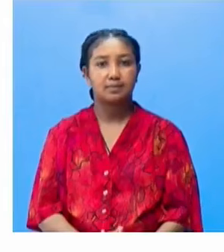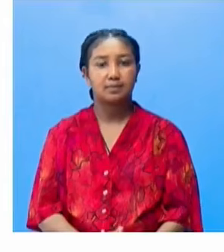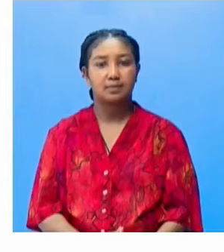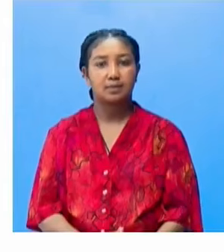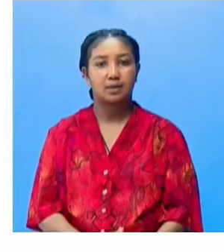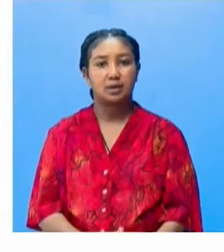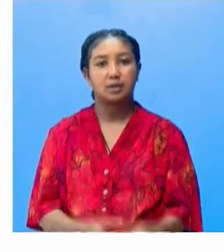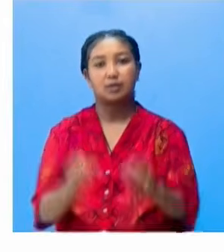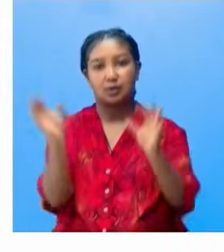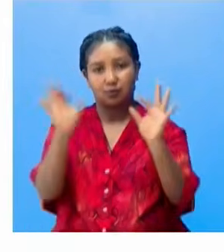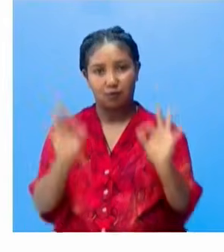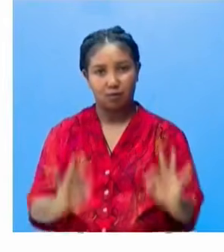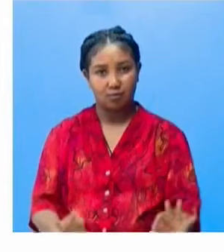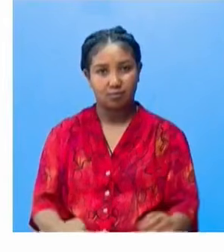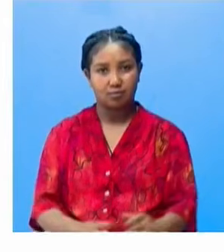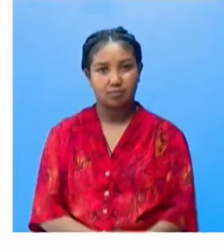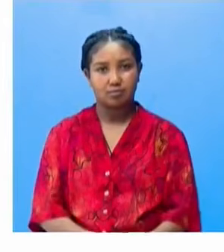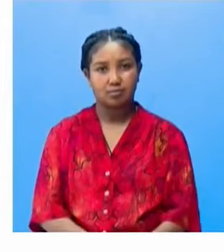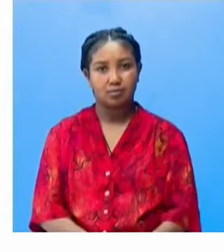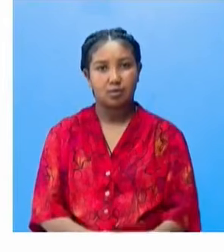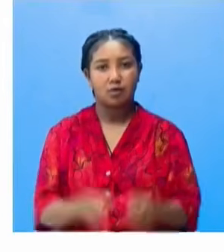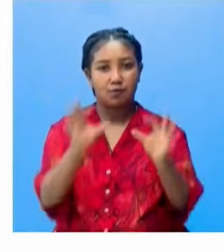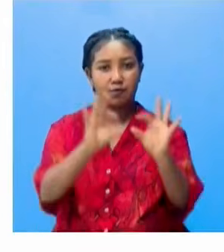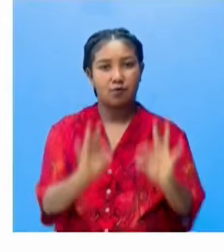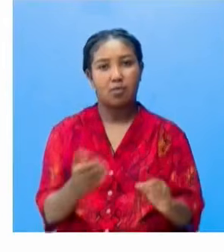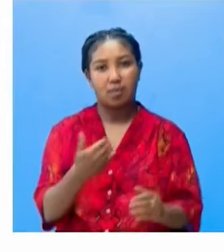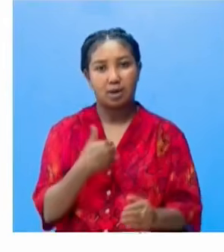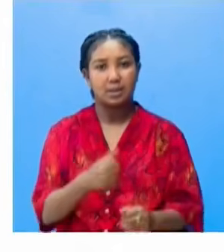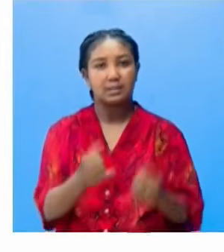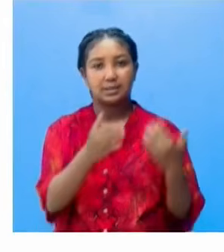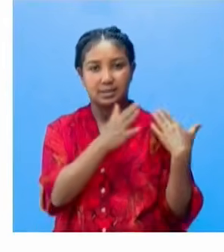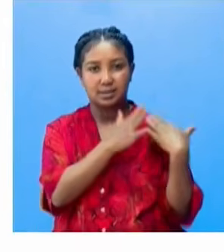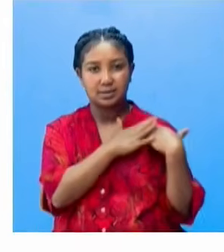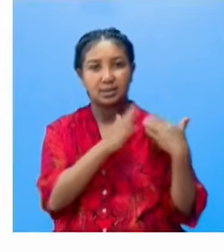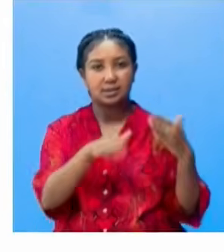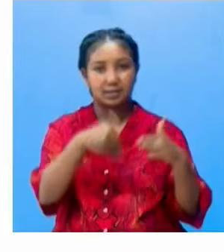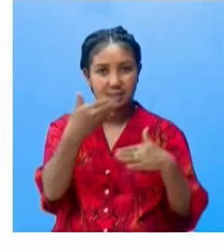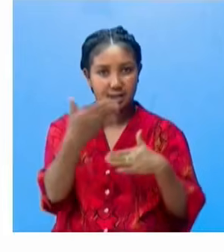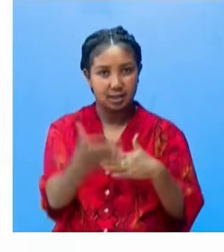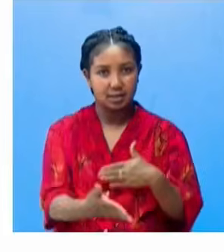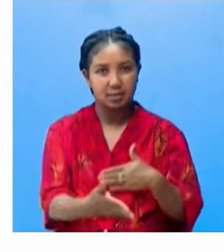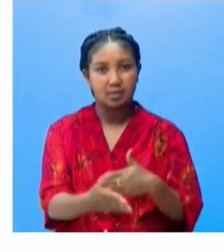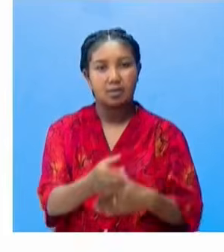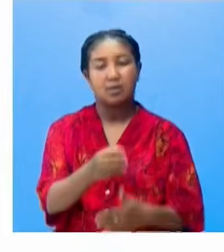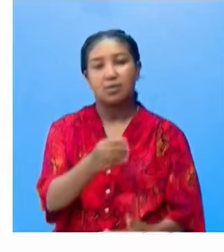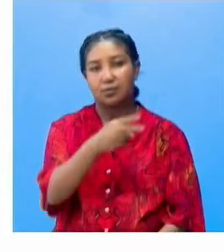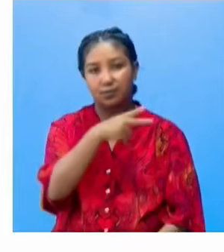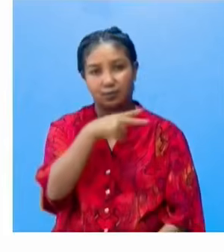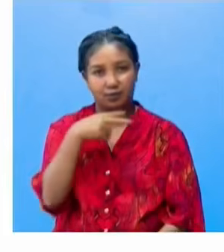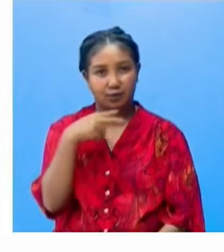And its form. Obviously, there is always a subject, then auxiliary